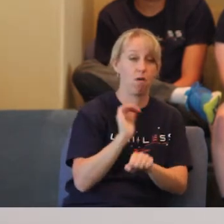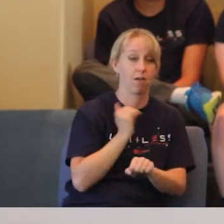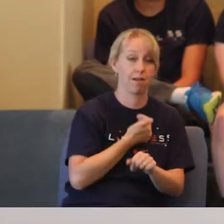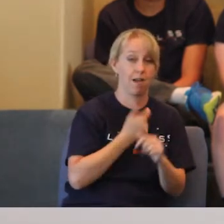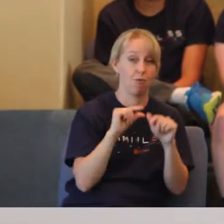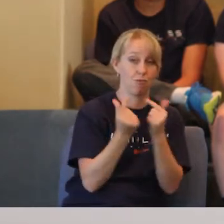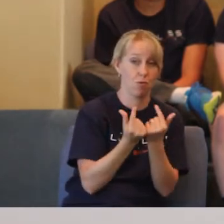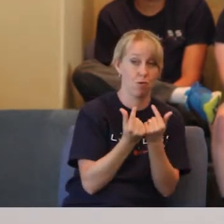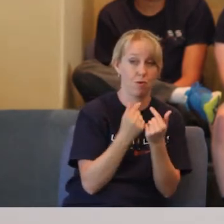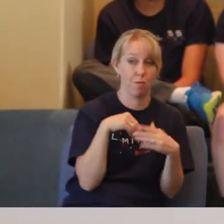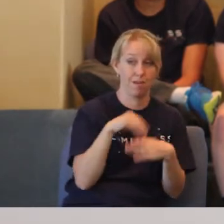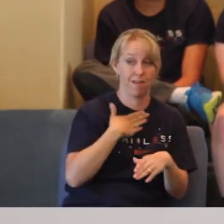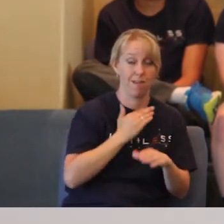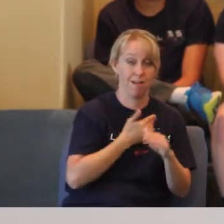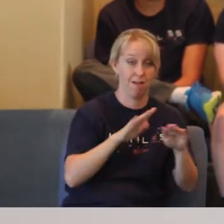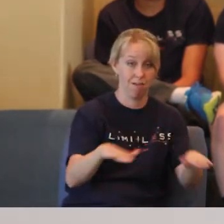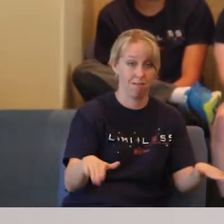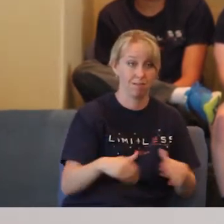in Mariah,